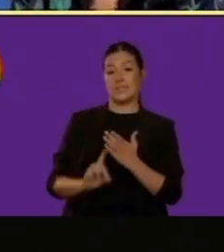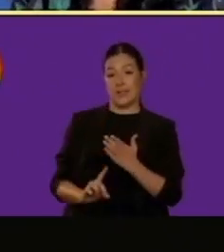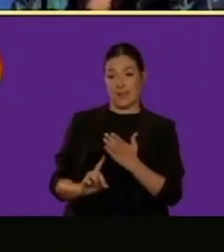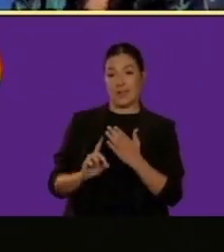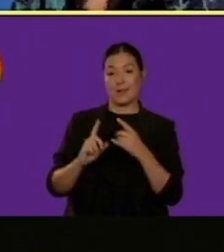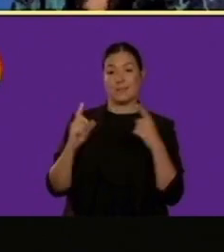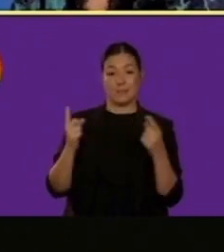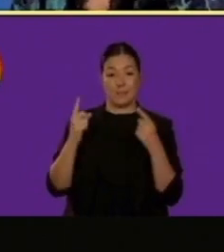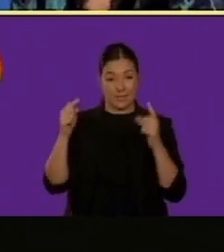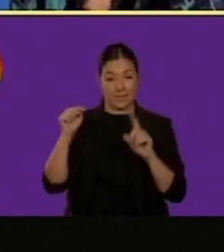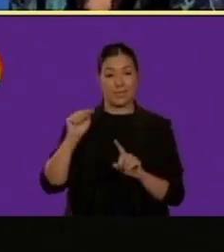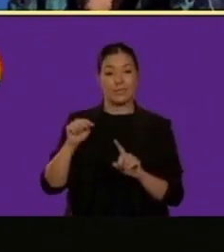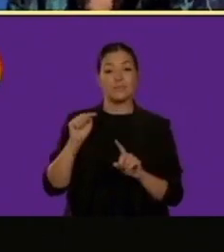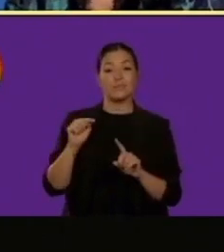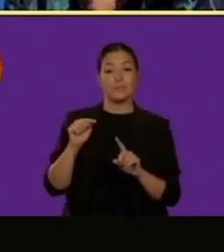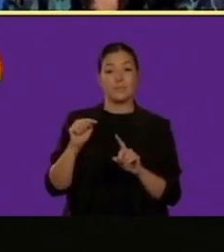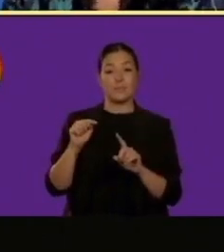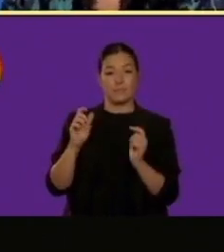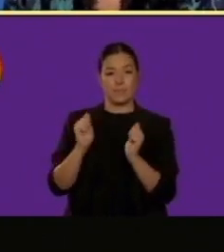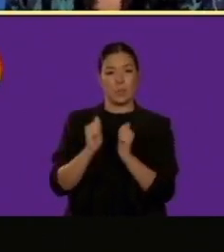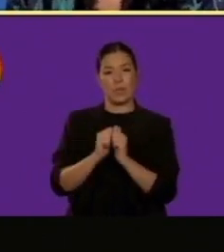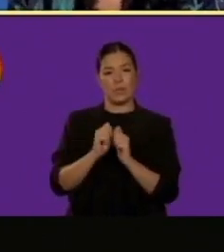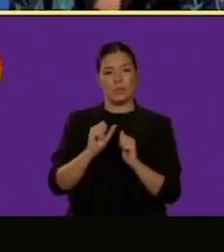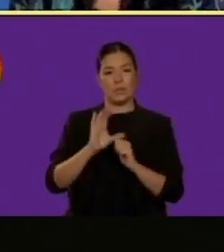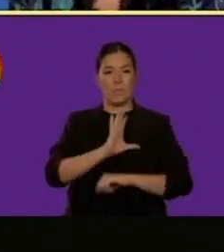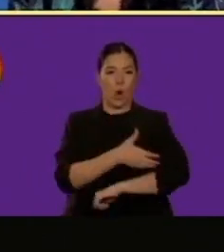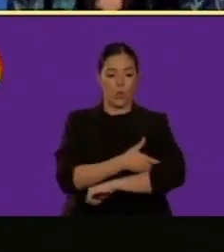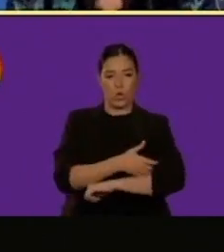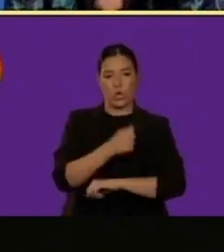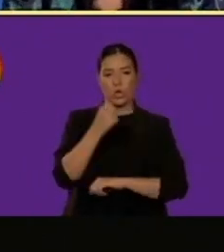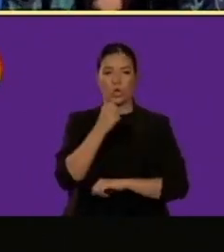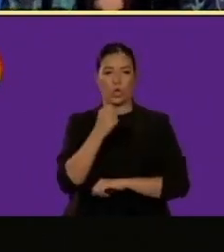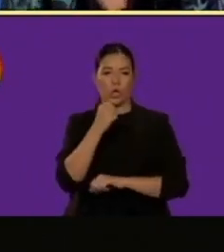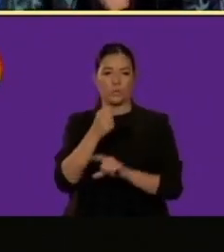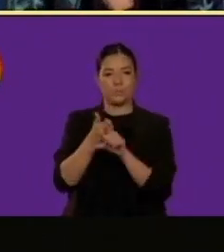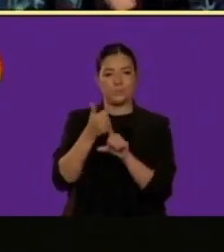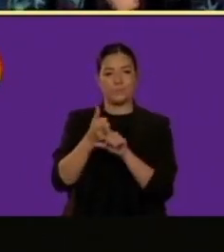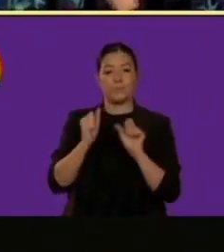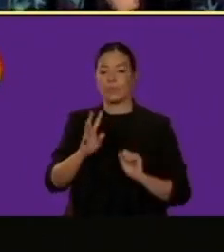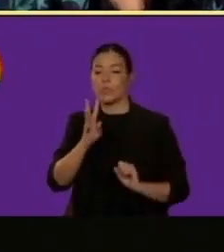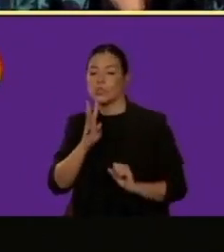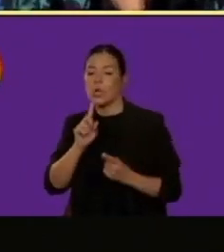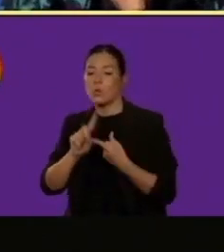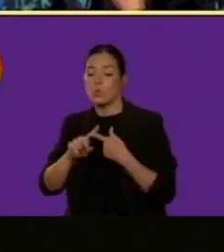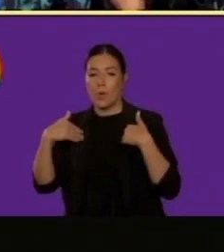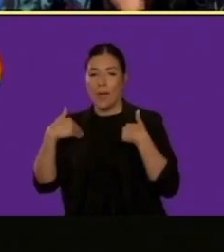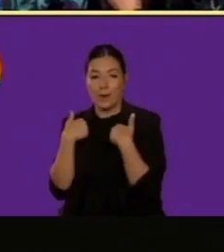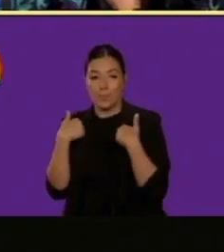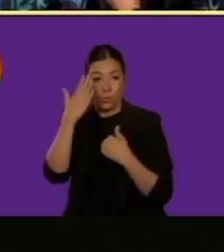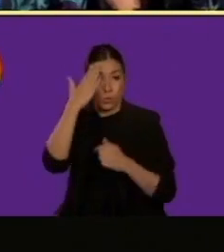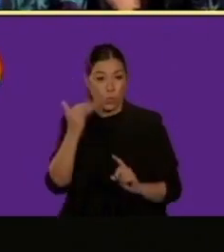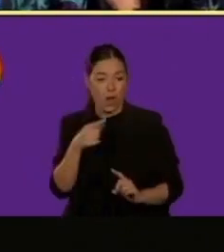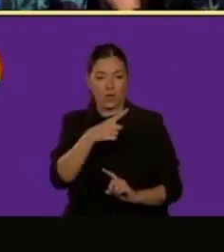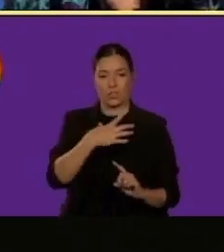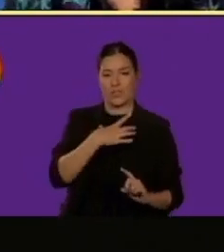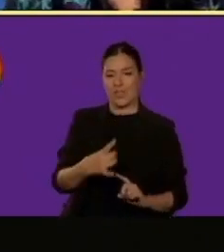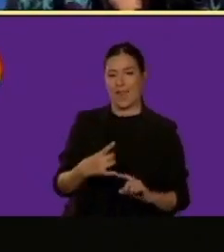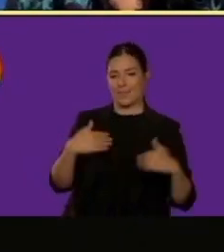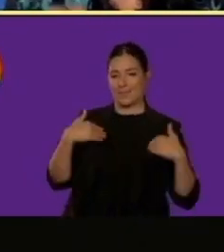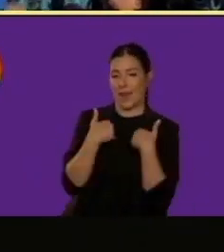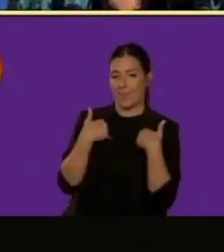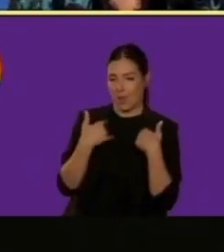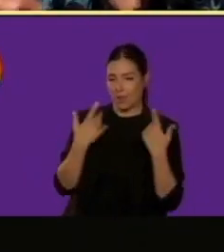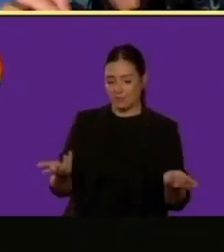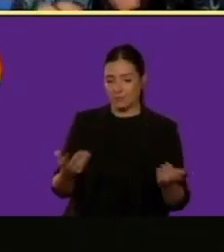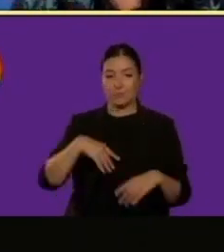en UPD segundo grado. Me in gusta más la first and versión con second degree. cartas y I abrojos. like these versions Al because these final, are los short and estudiantes open, and at the diseñan